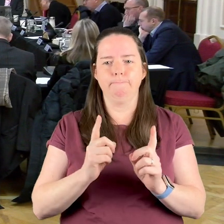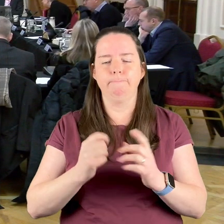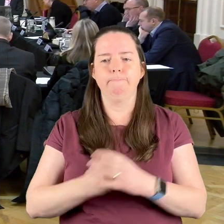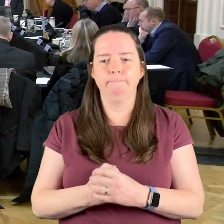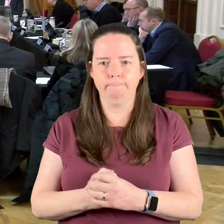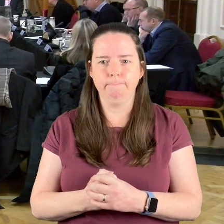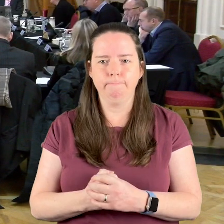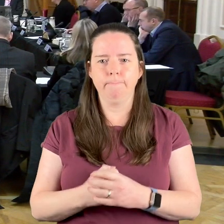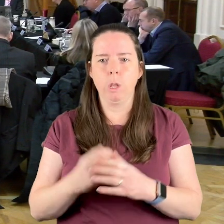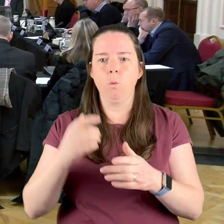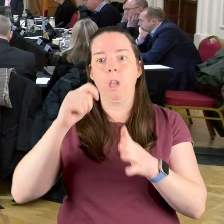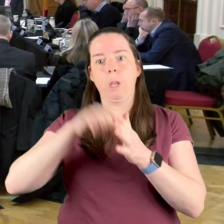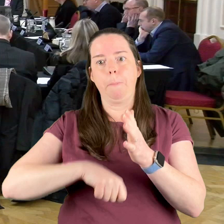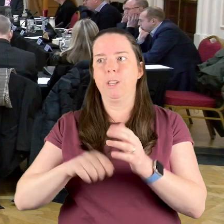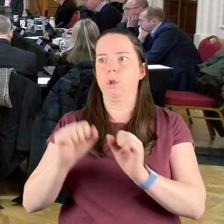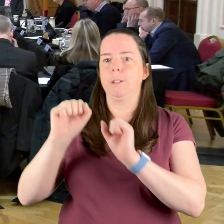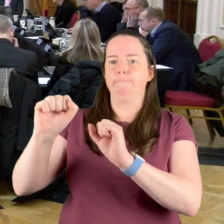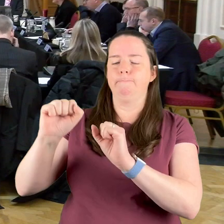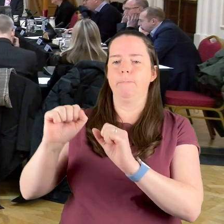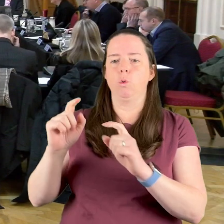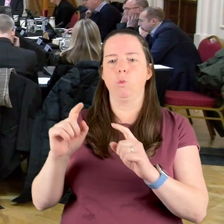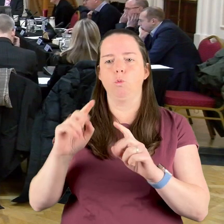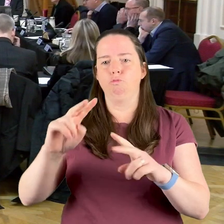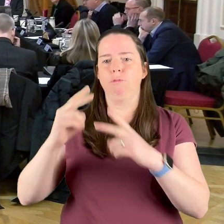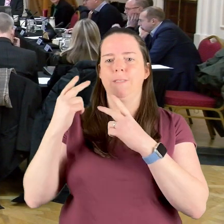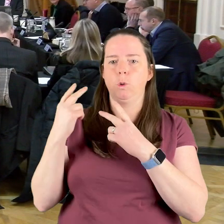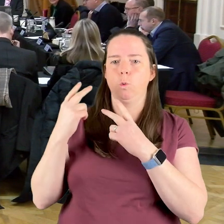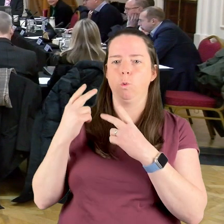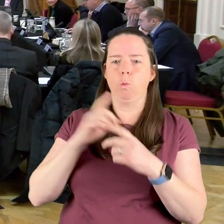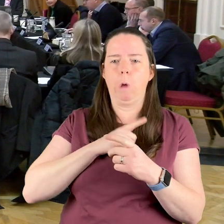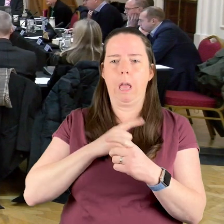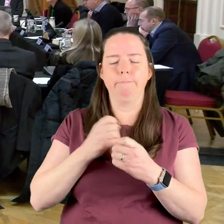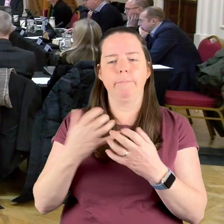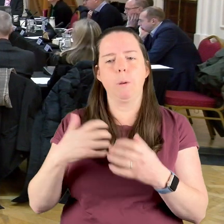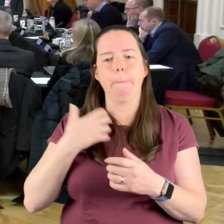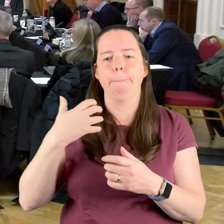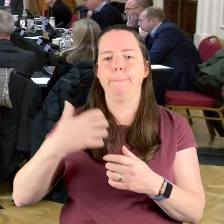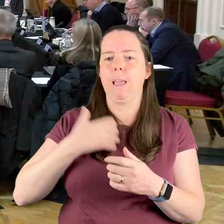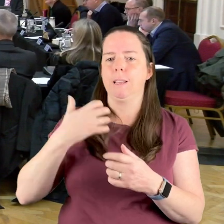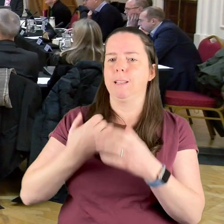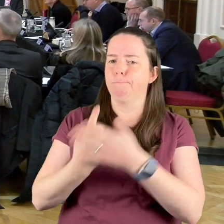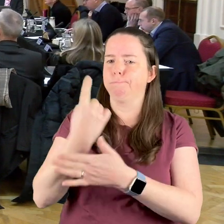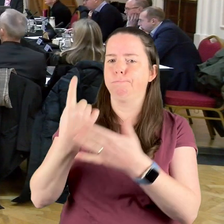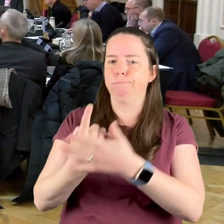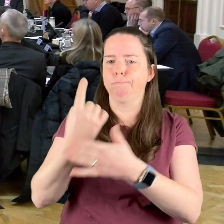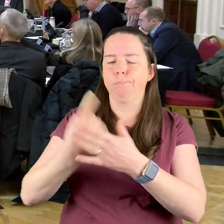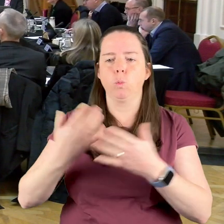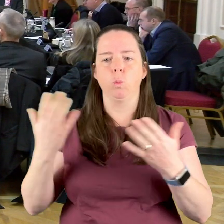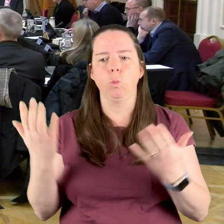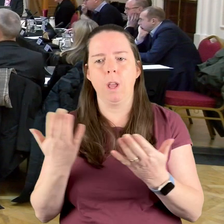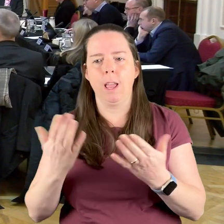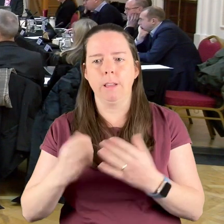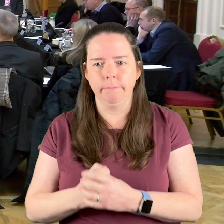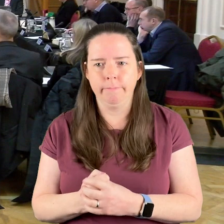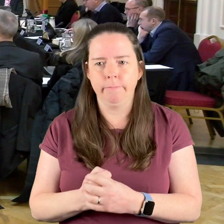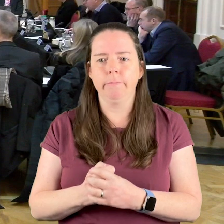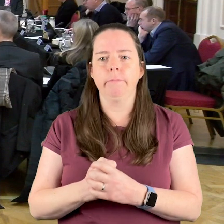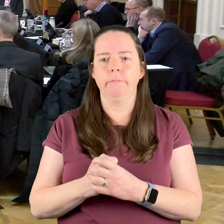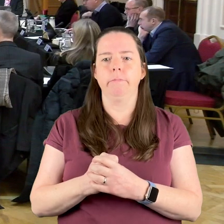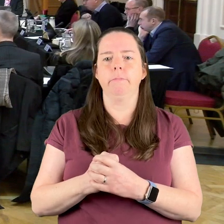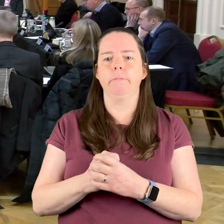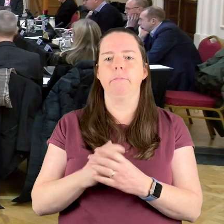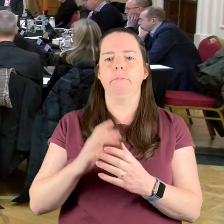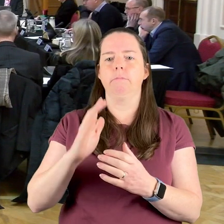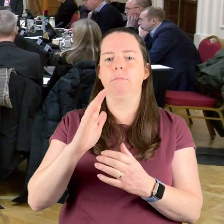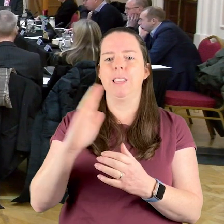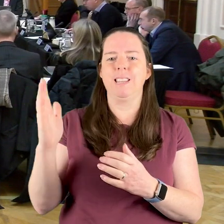was commissioned to undertake a review due to a lot of complaints and incidents that